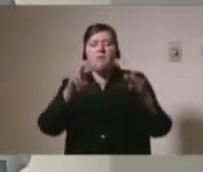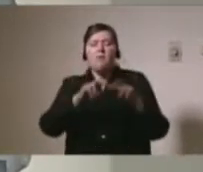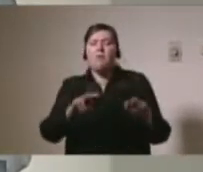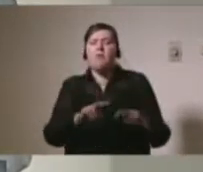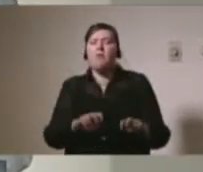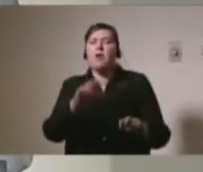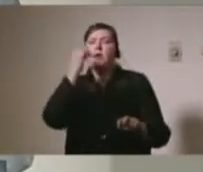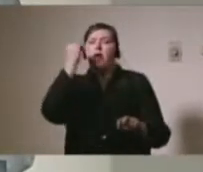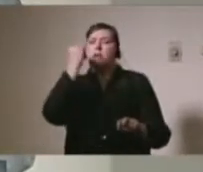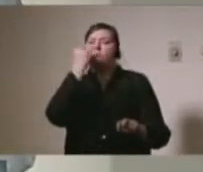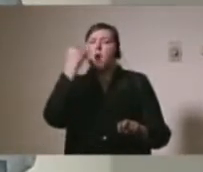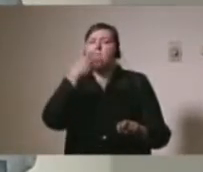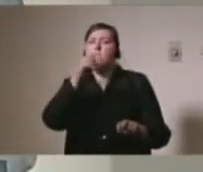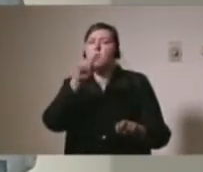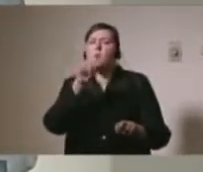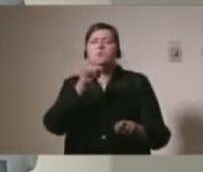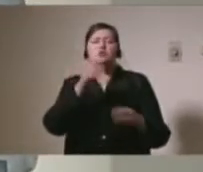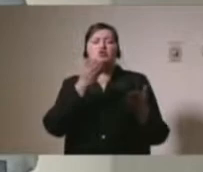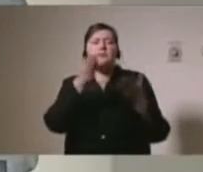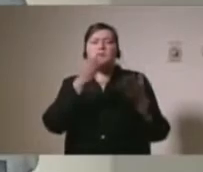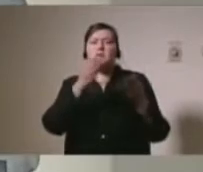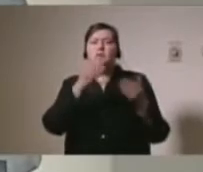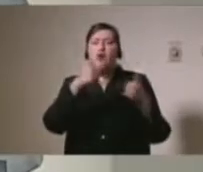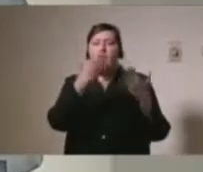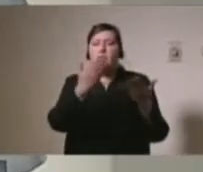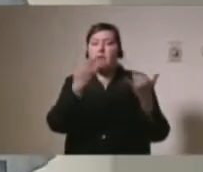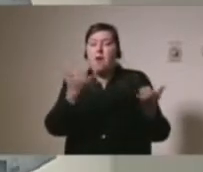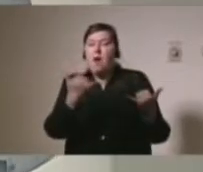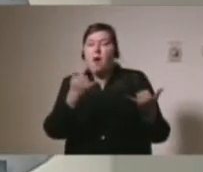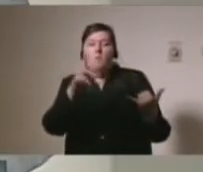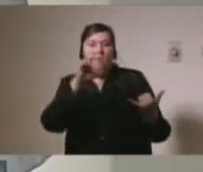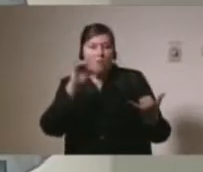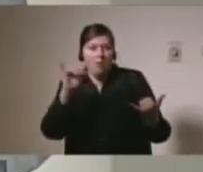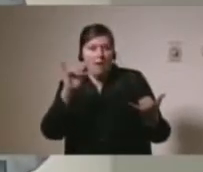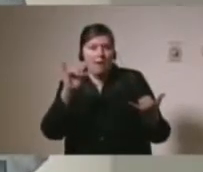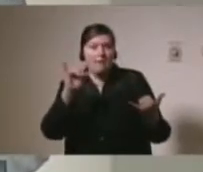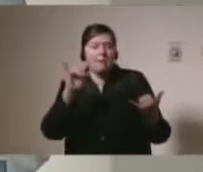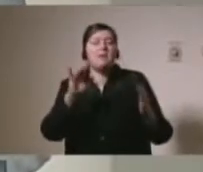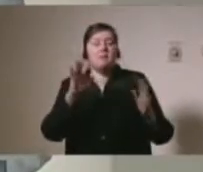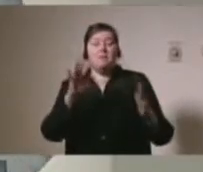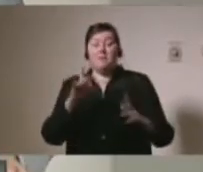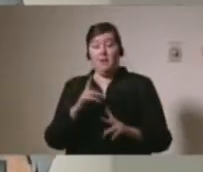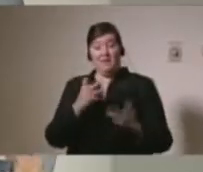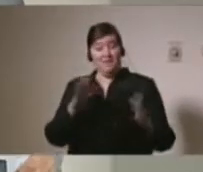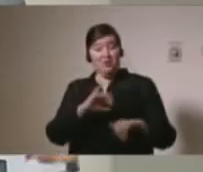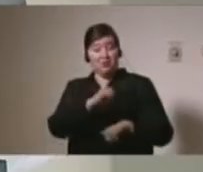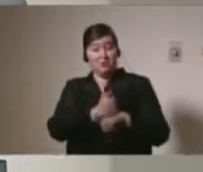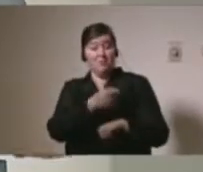And this has been a success since 2003.